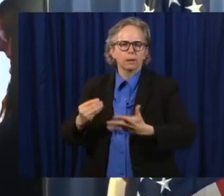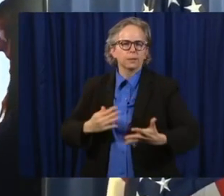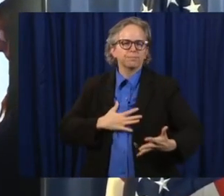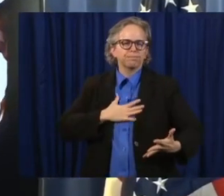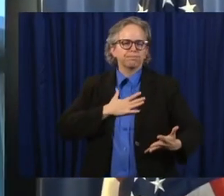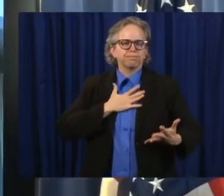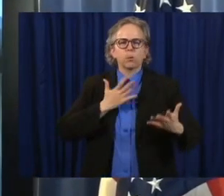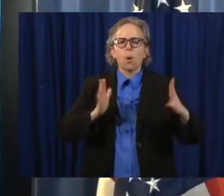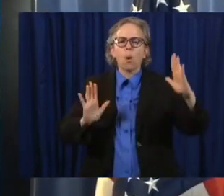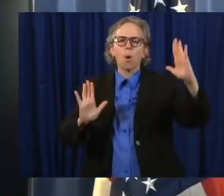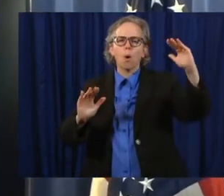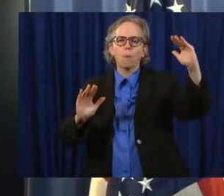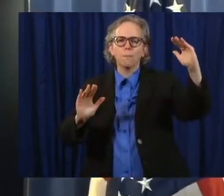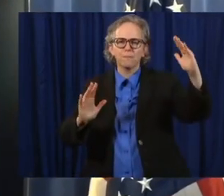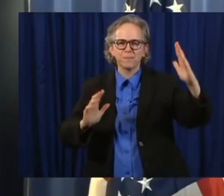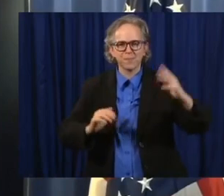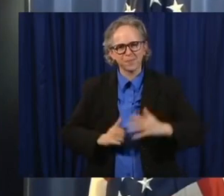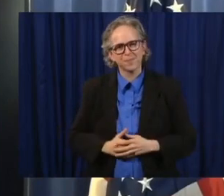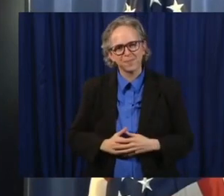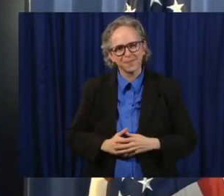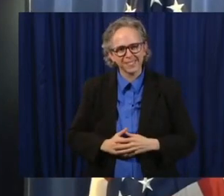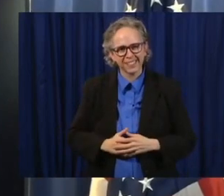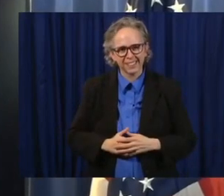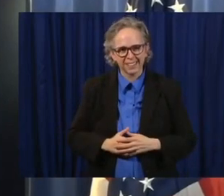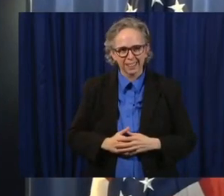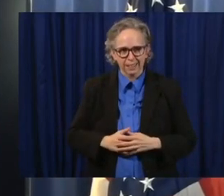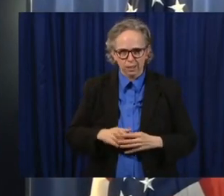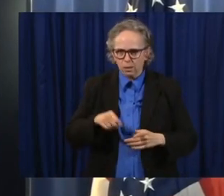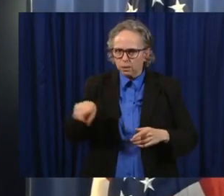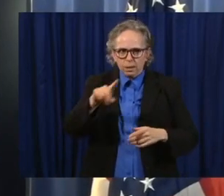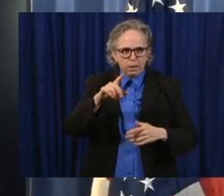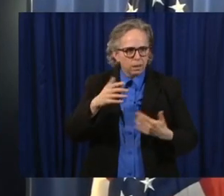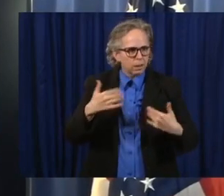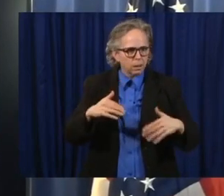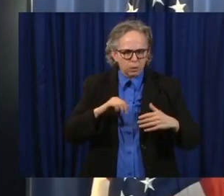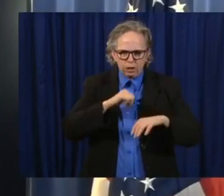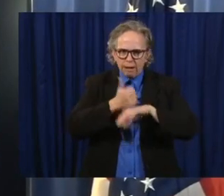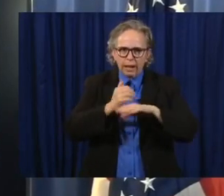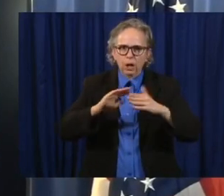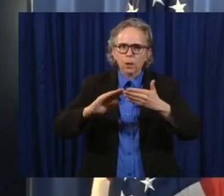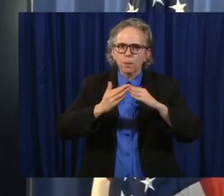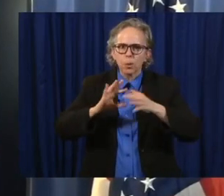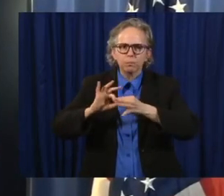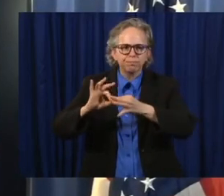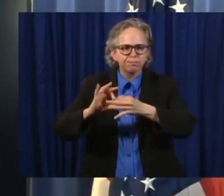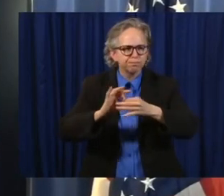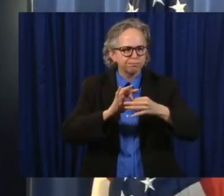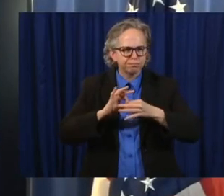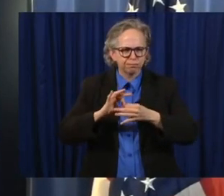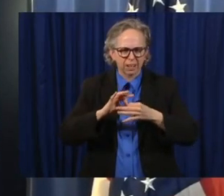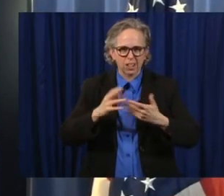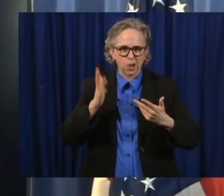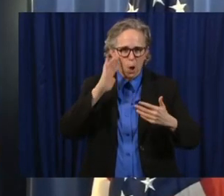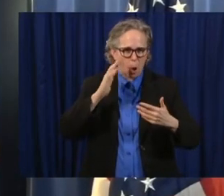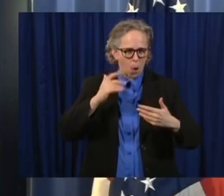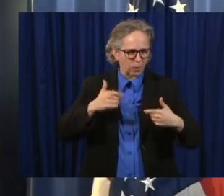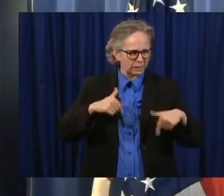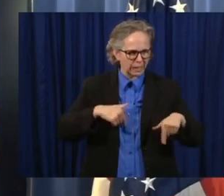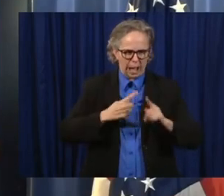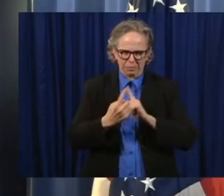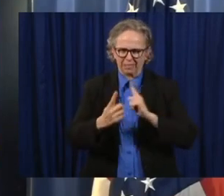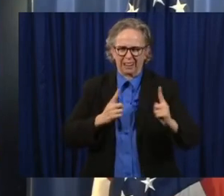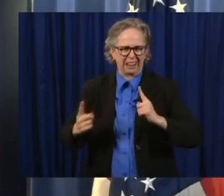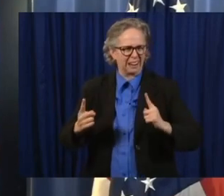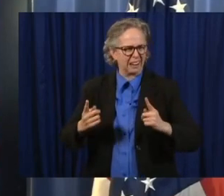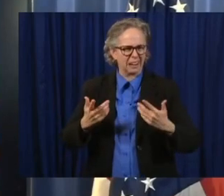is no light. The Ohio Arts Council believes that creating community in this time of physical distancing is now more important than ever. We need